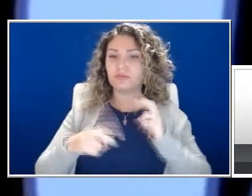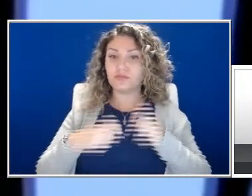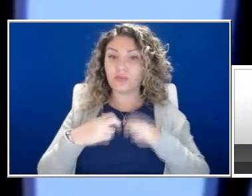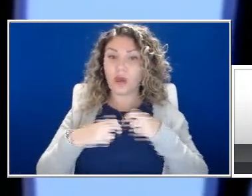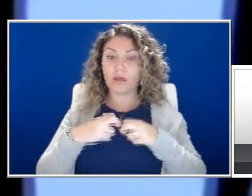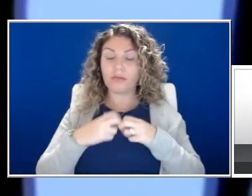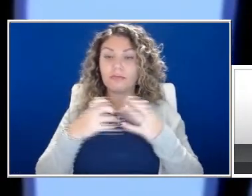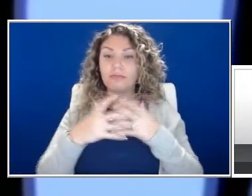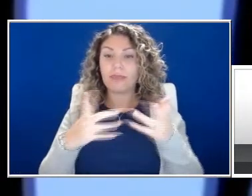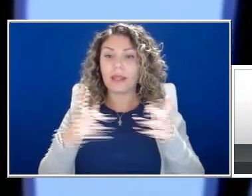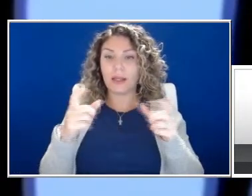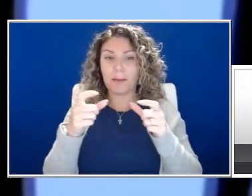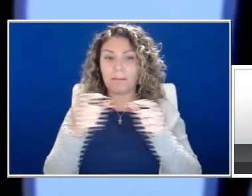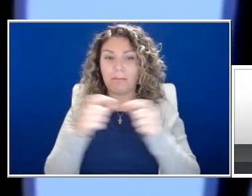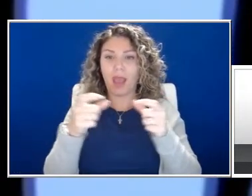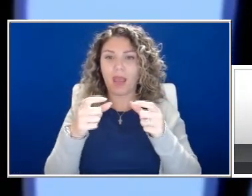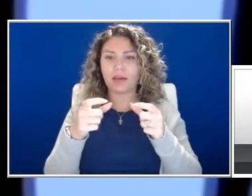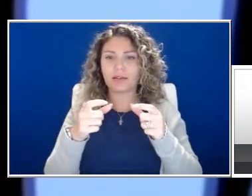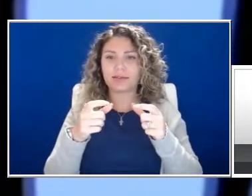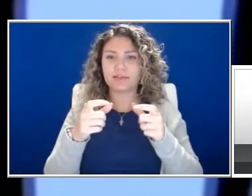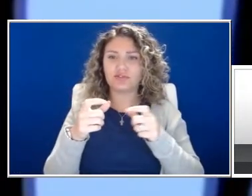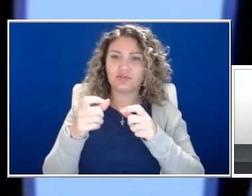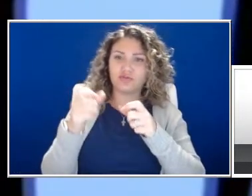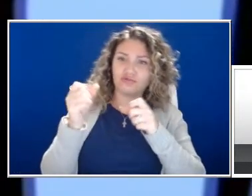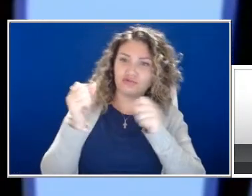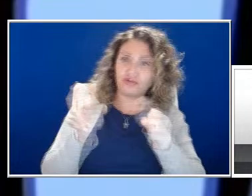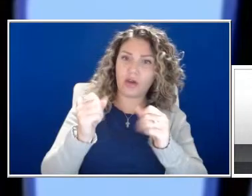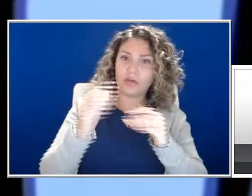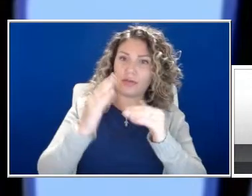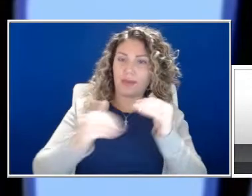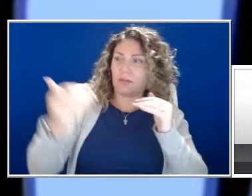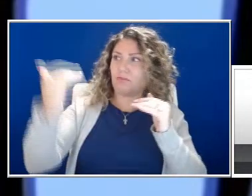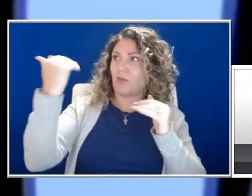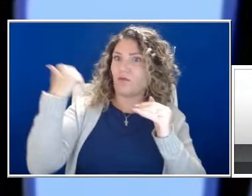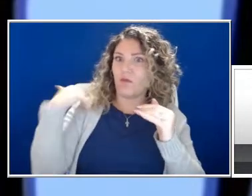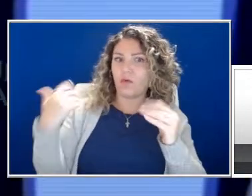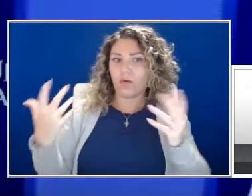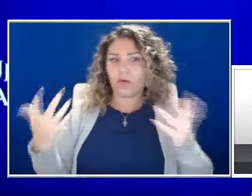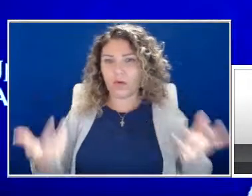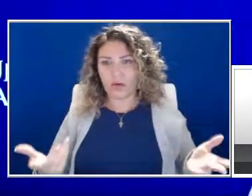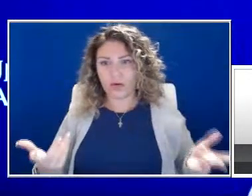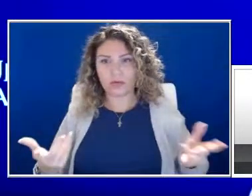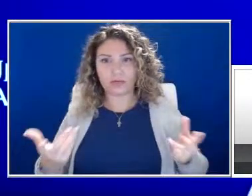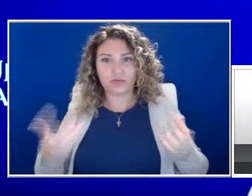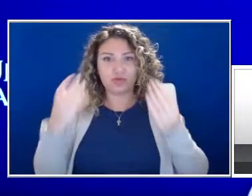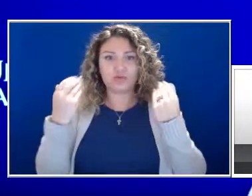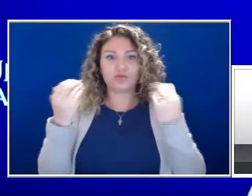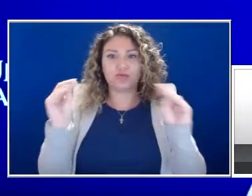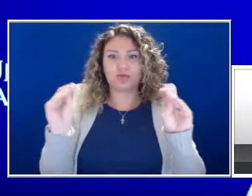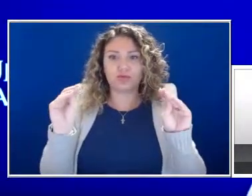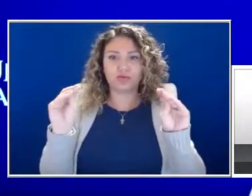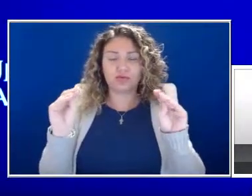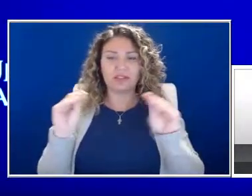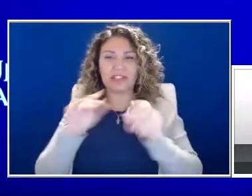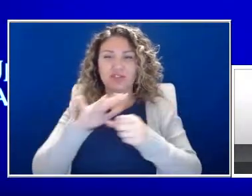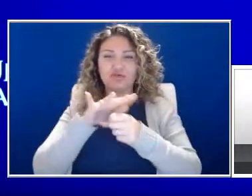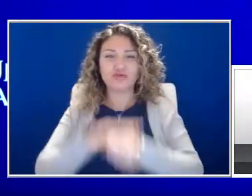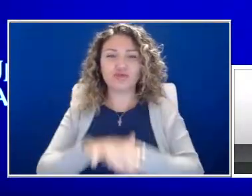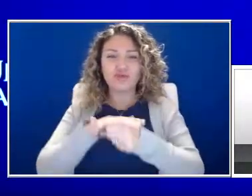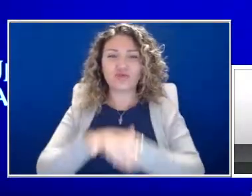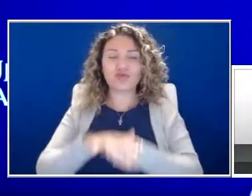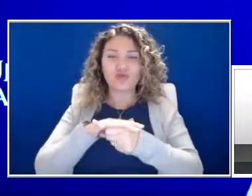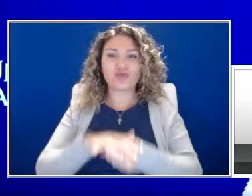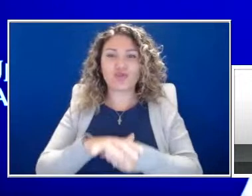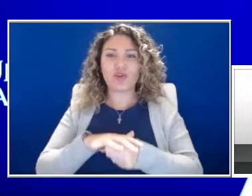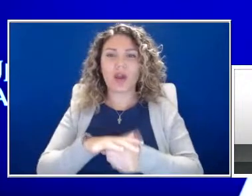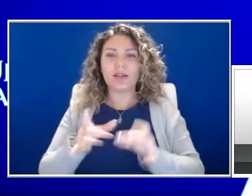are very much stronger than used to be. And they're sold as these stress-reduced toys,